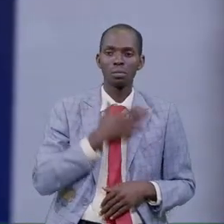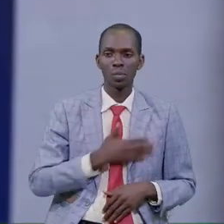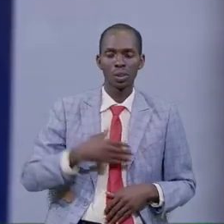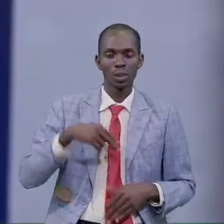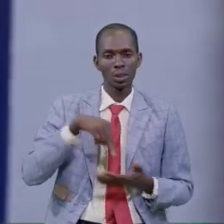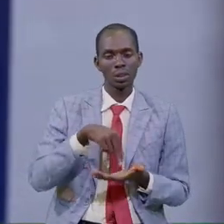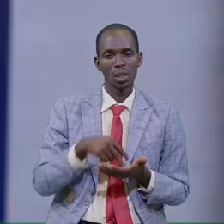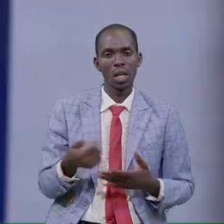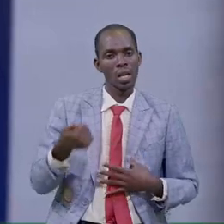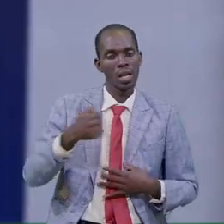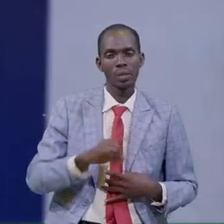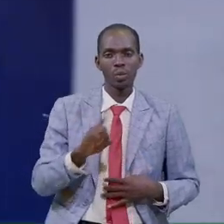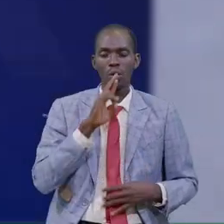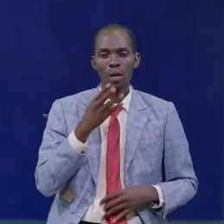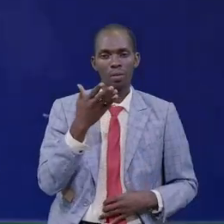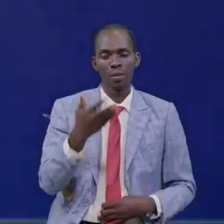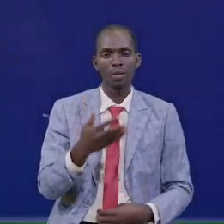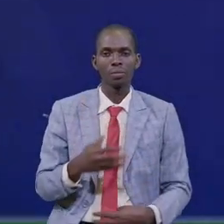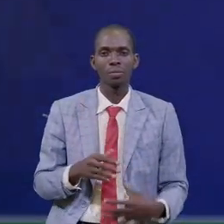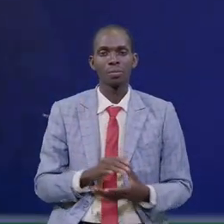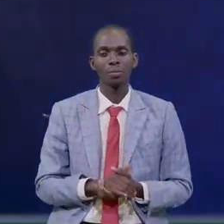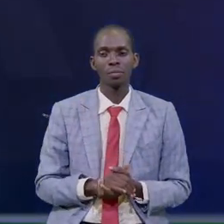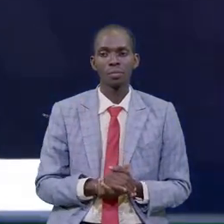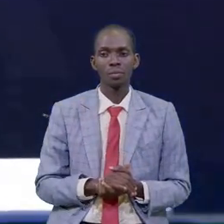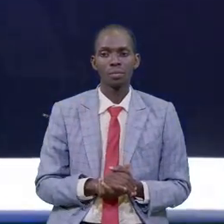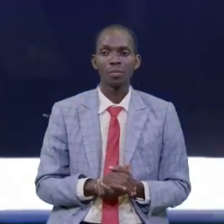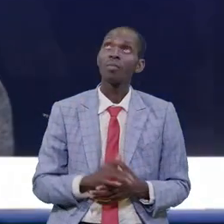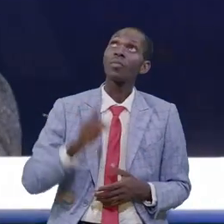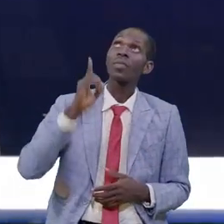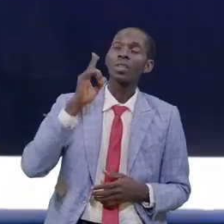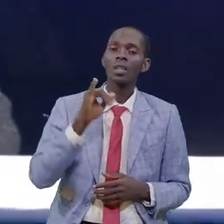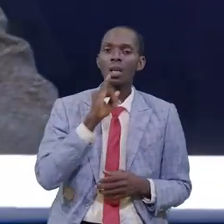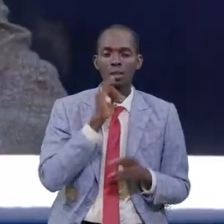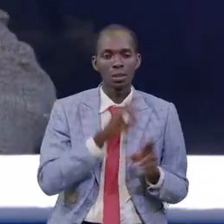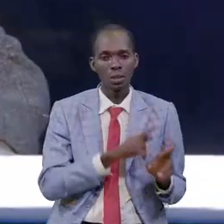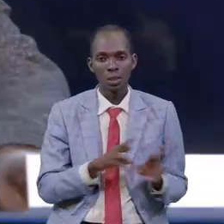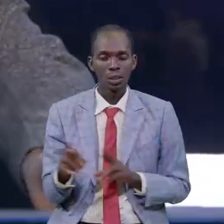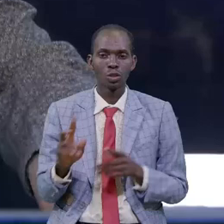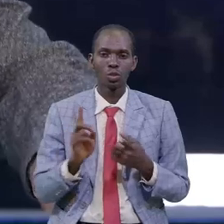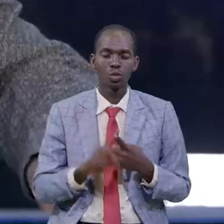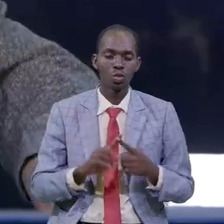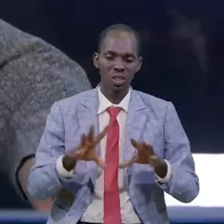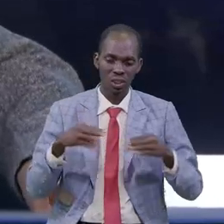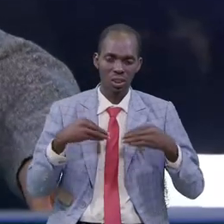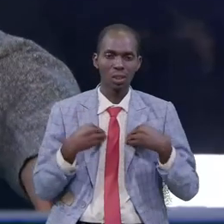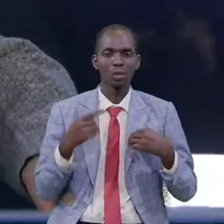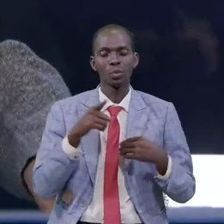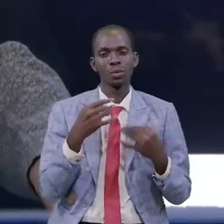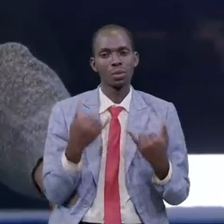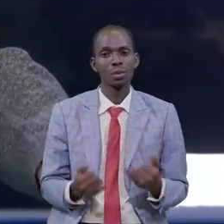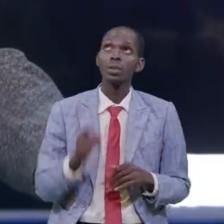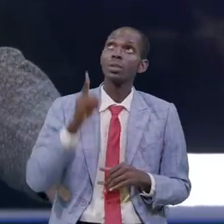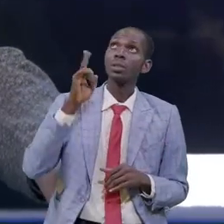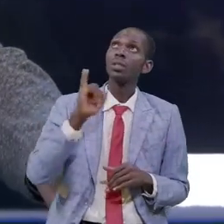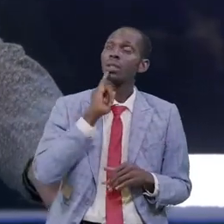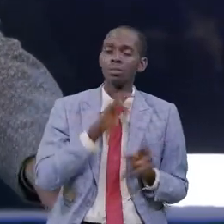tenir debout, où que vous soyez. He's ready to receive you now. Le Seigneur est prêt à vous recevoir maintenant. He's ready to redeem you